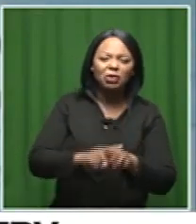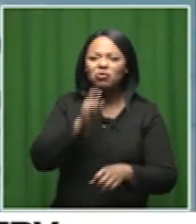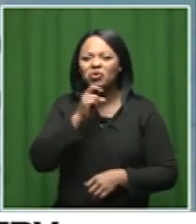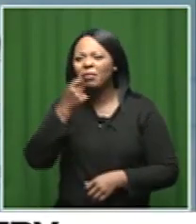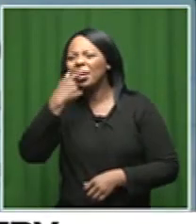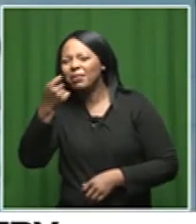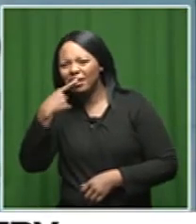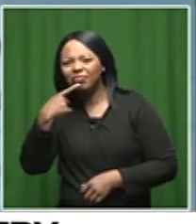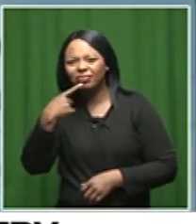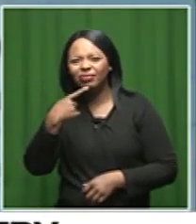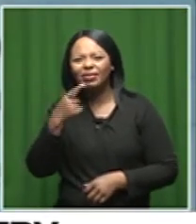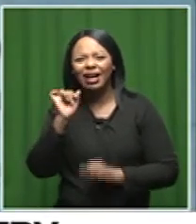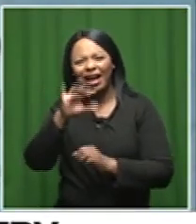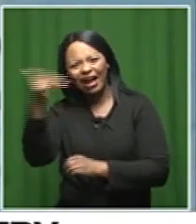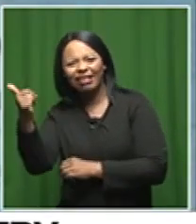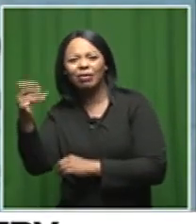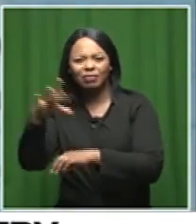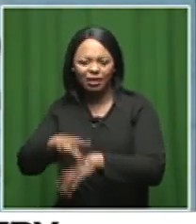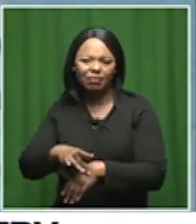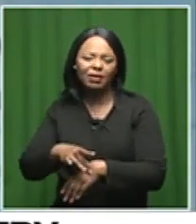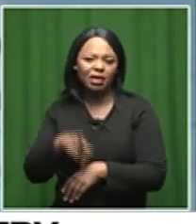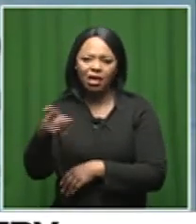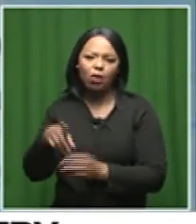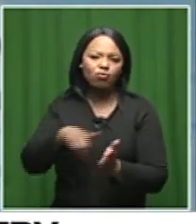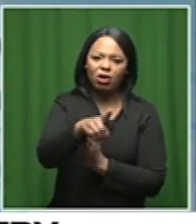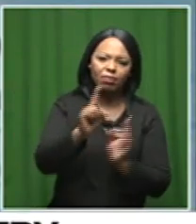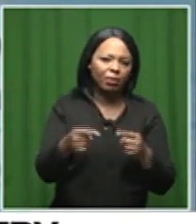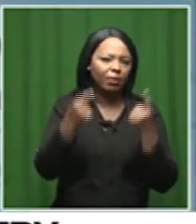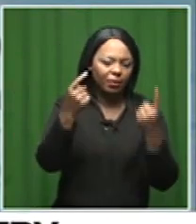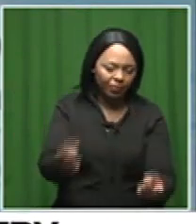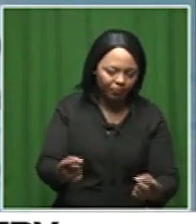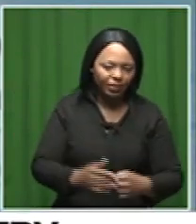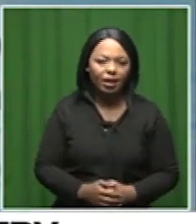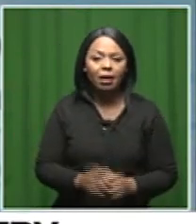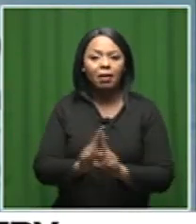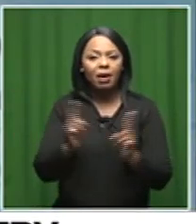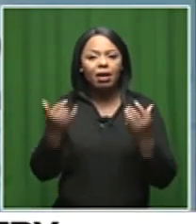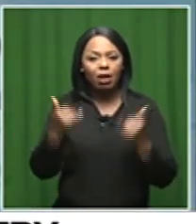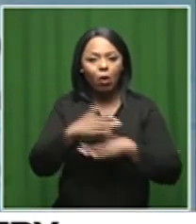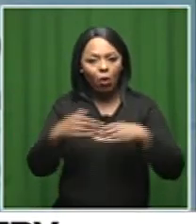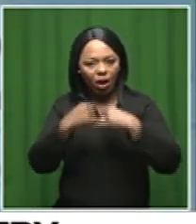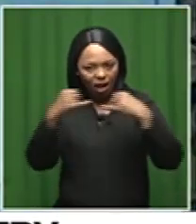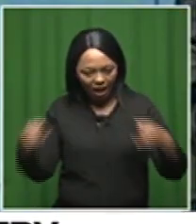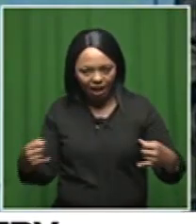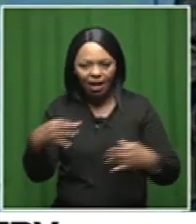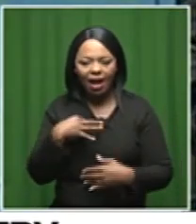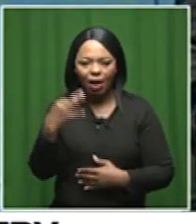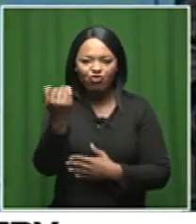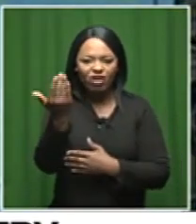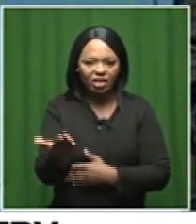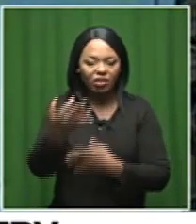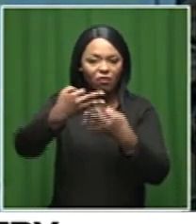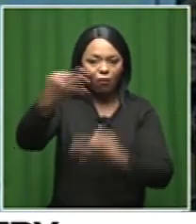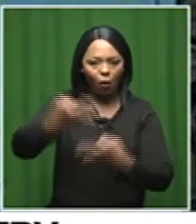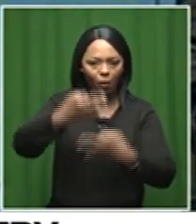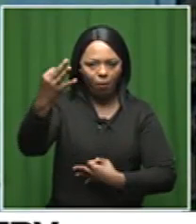conditions that we do need to carefully consider. But for this reason, we have a comprehensive online and offline application form.